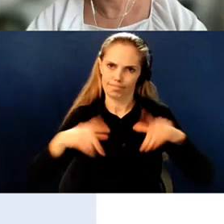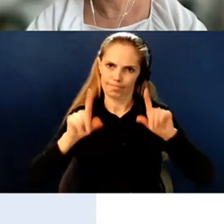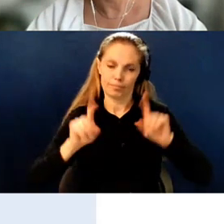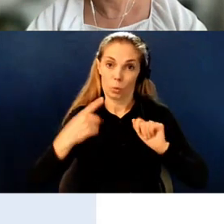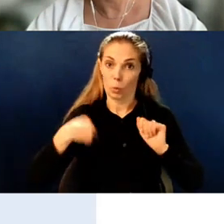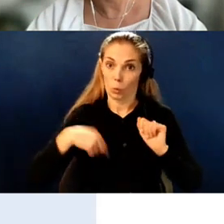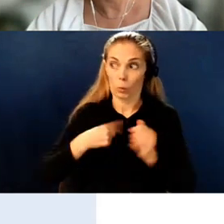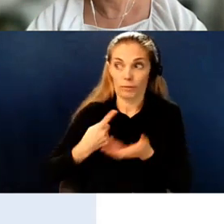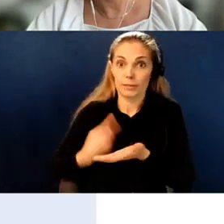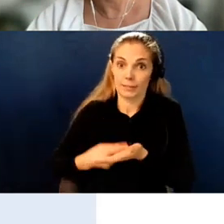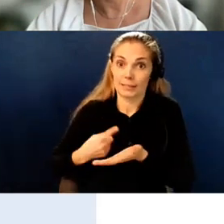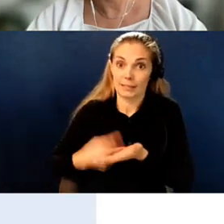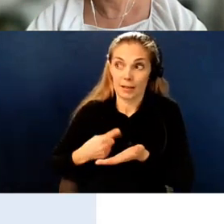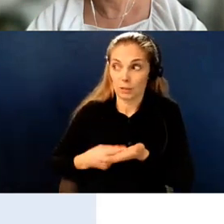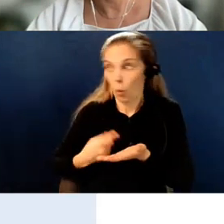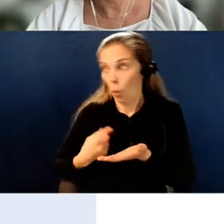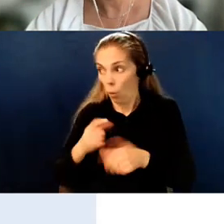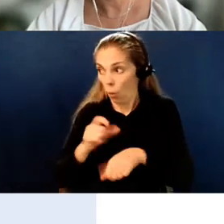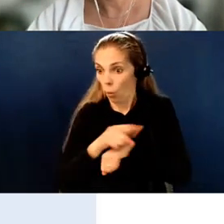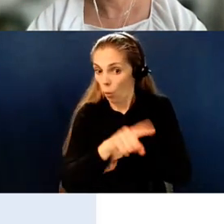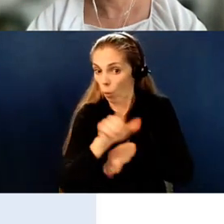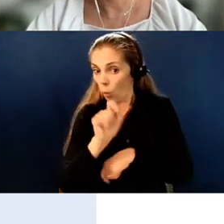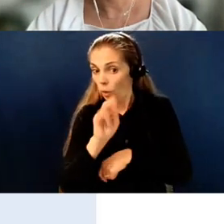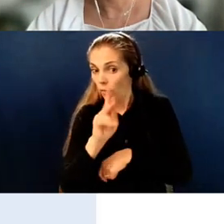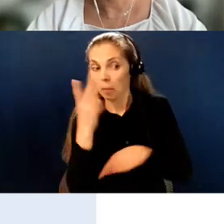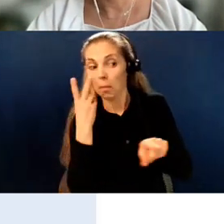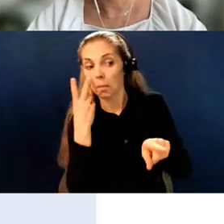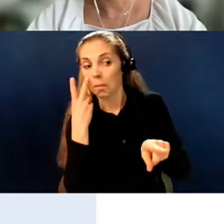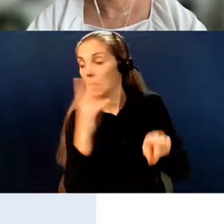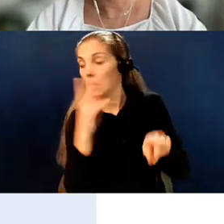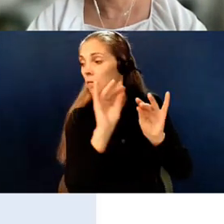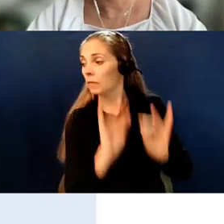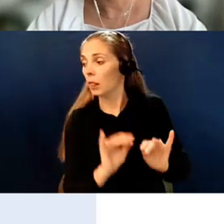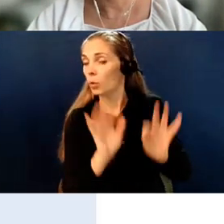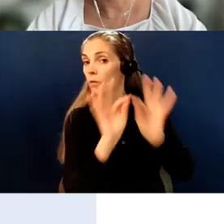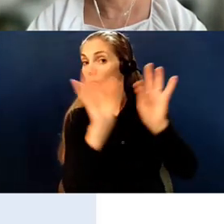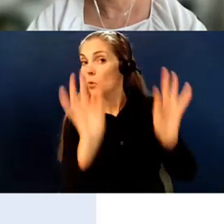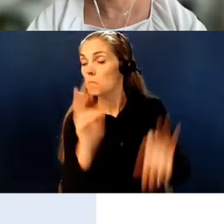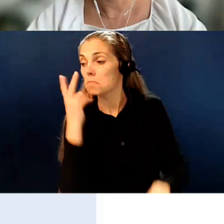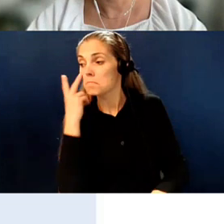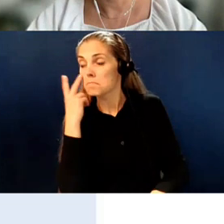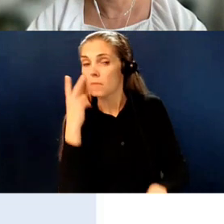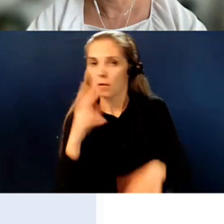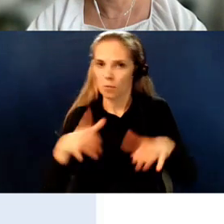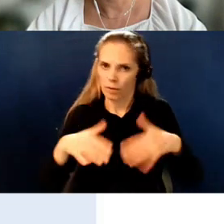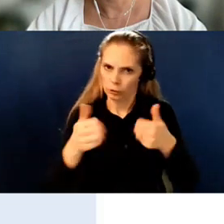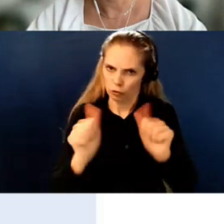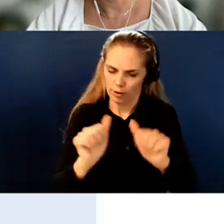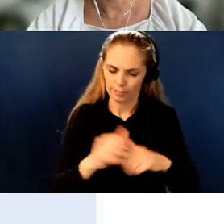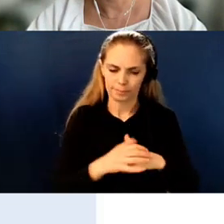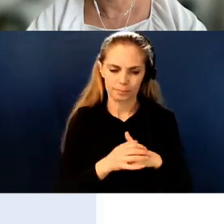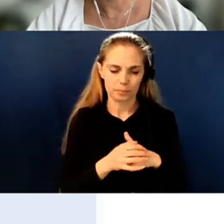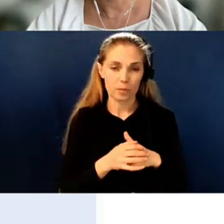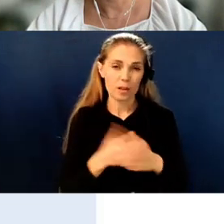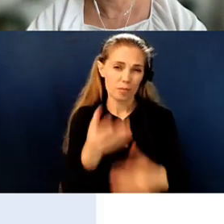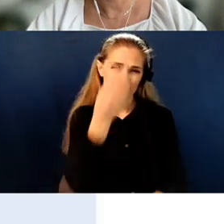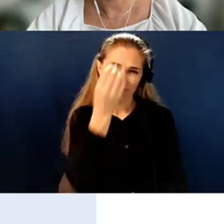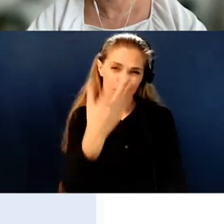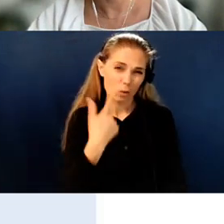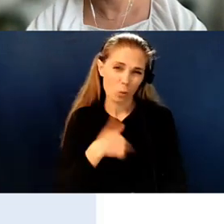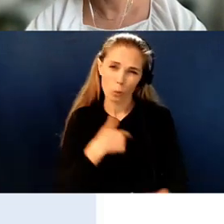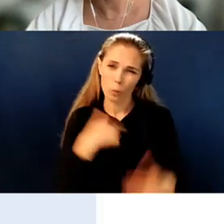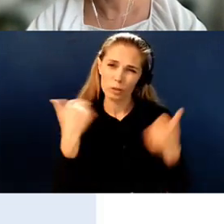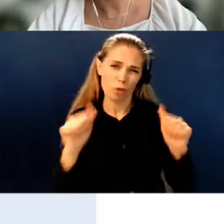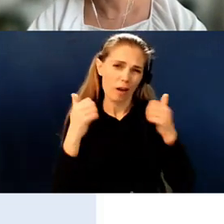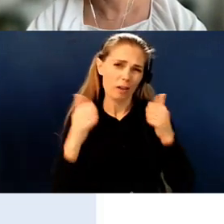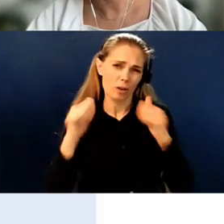she hopes to do that. I mean, we really try whatever works. We just try everything. My boss does